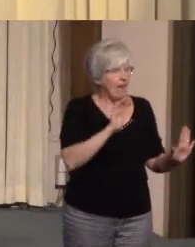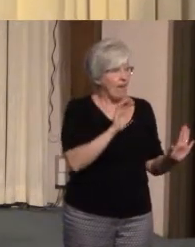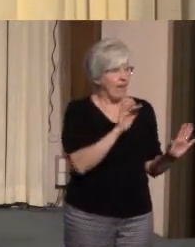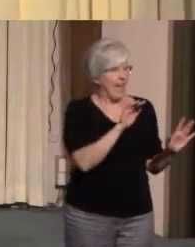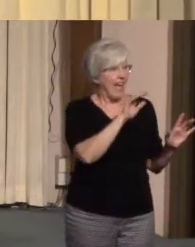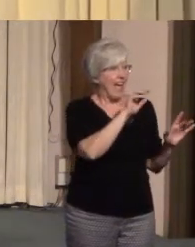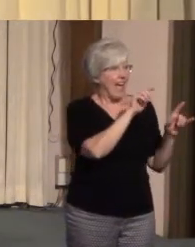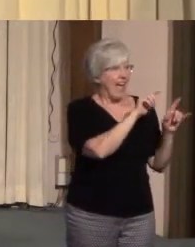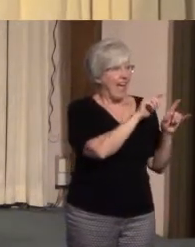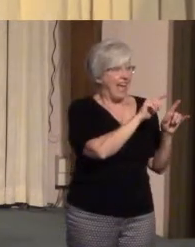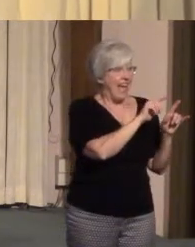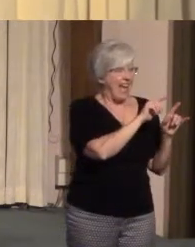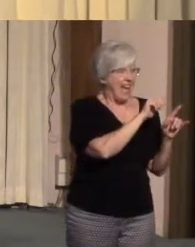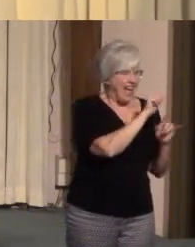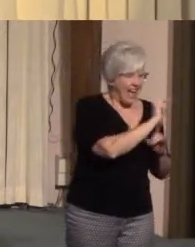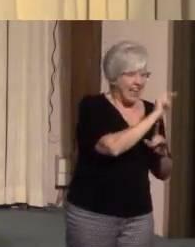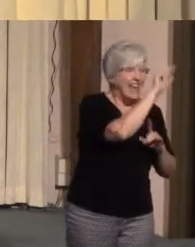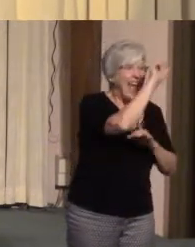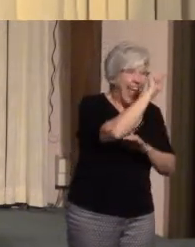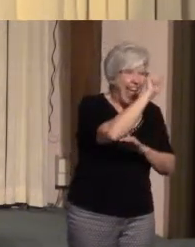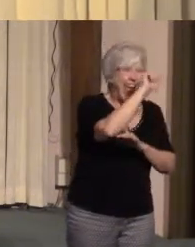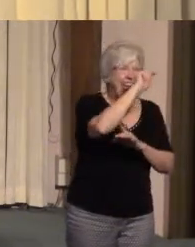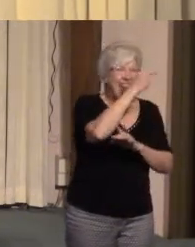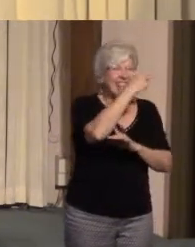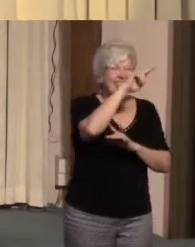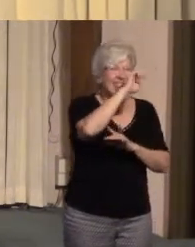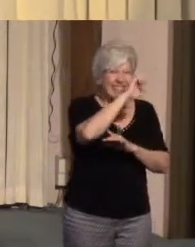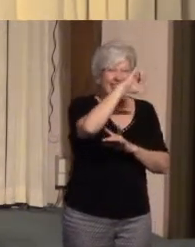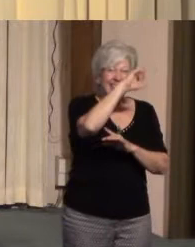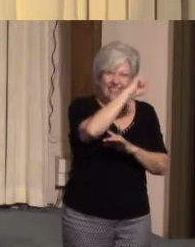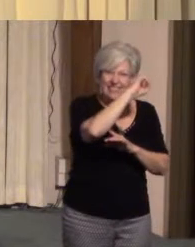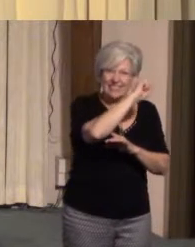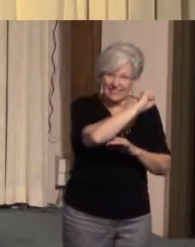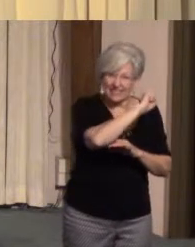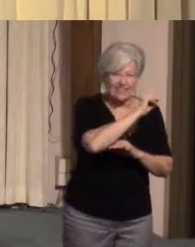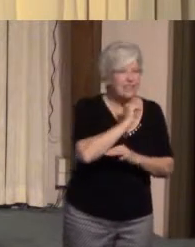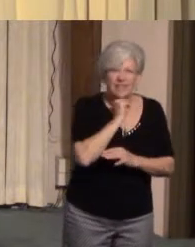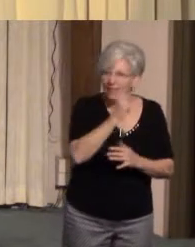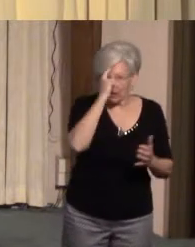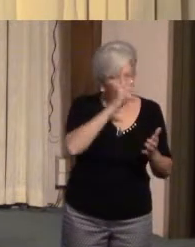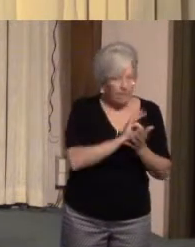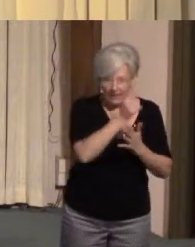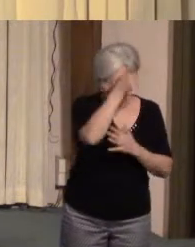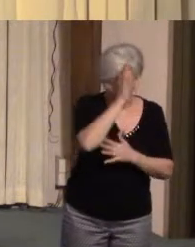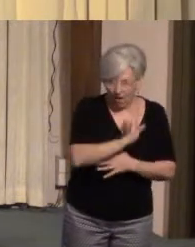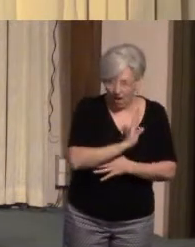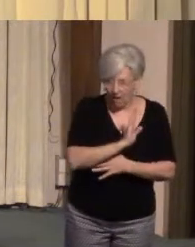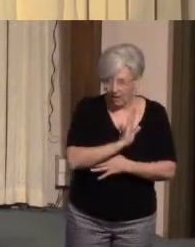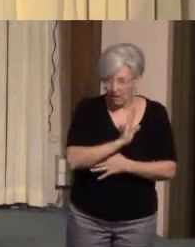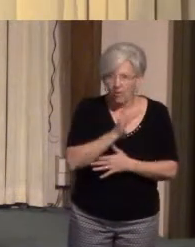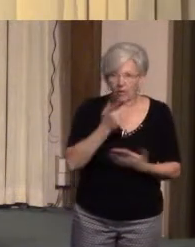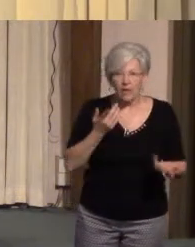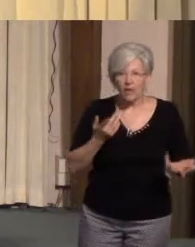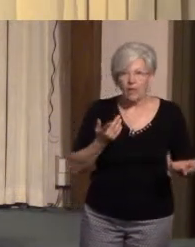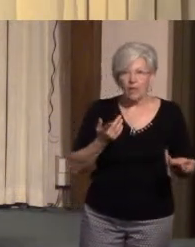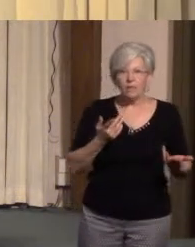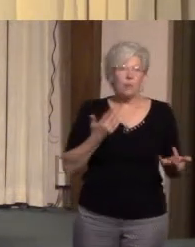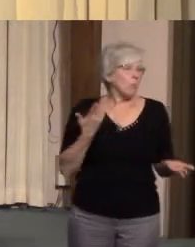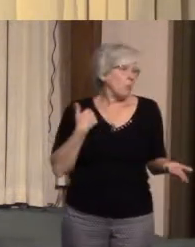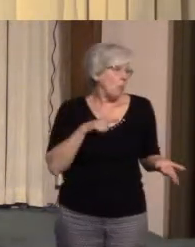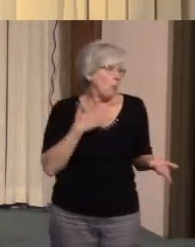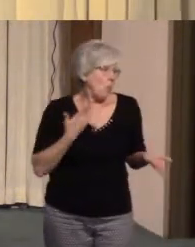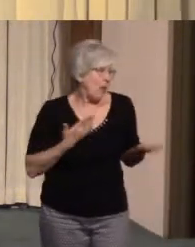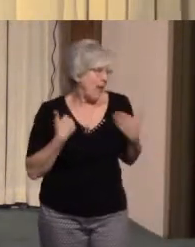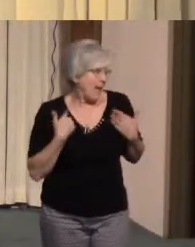atheist does not believe in a God, right? We have some people, probably some people in here who, used to